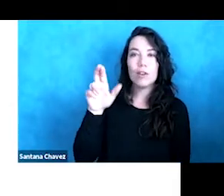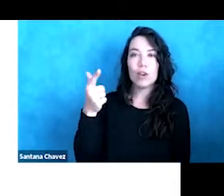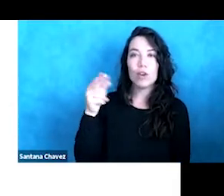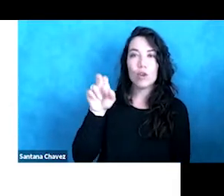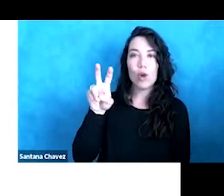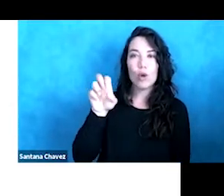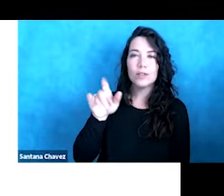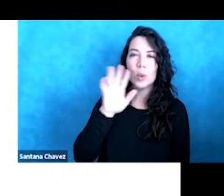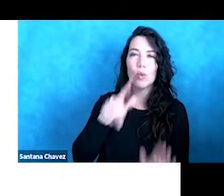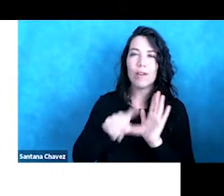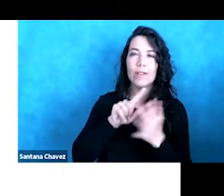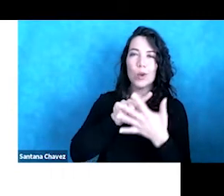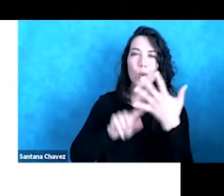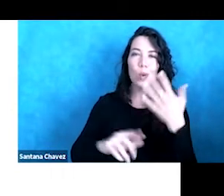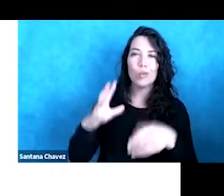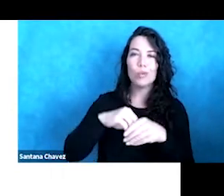contents. Thanks, Jennifer.